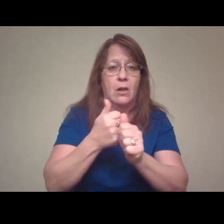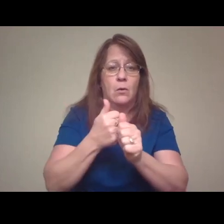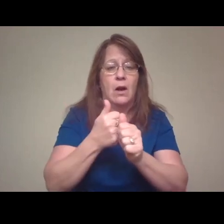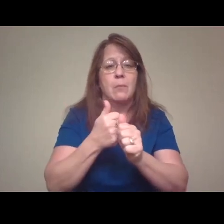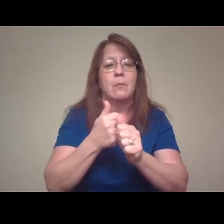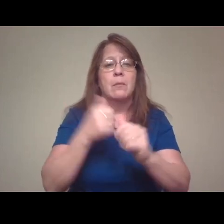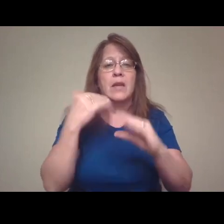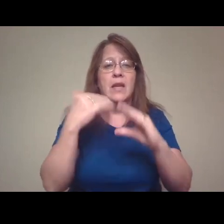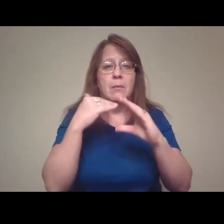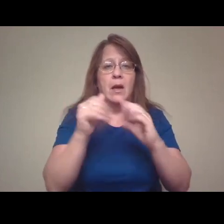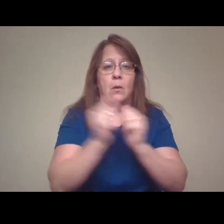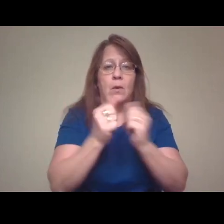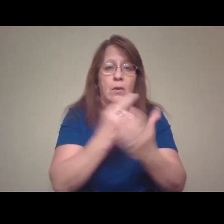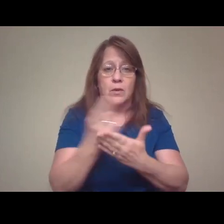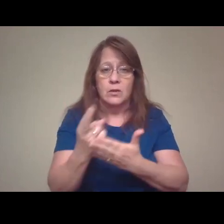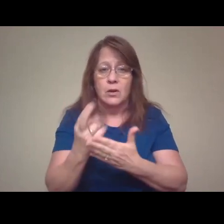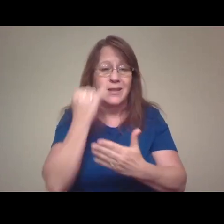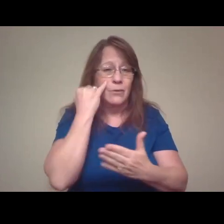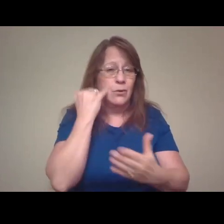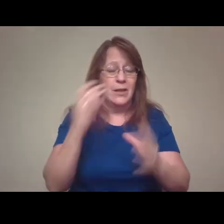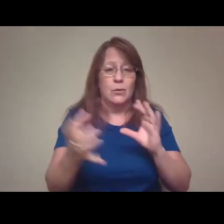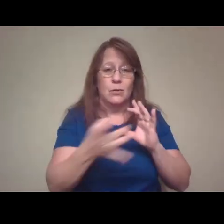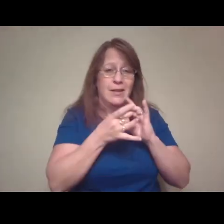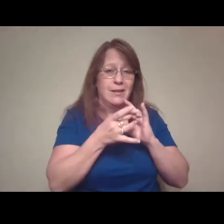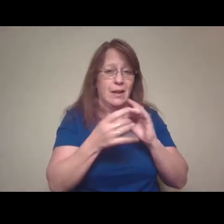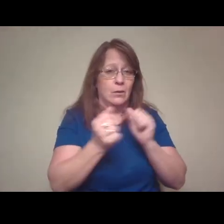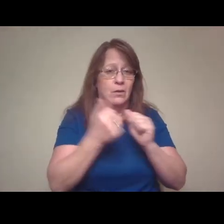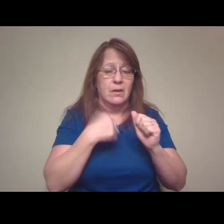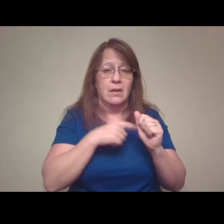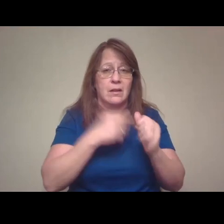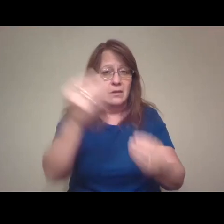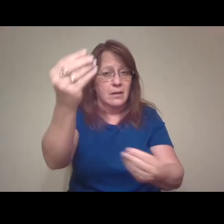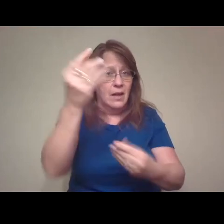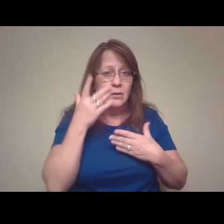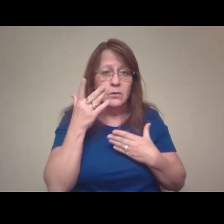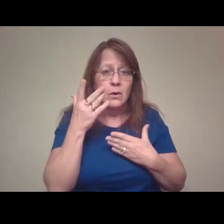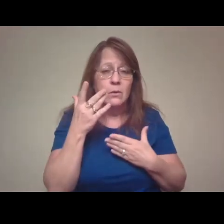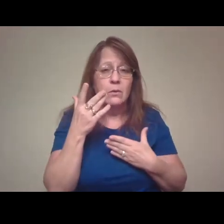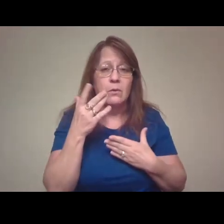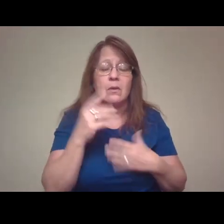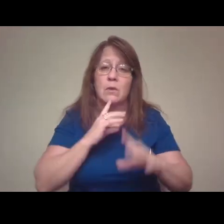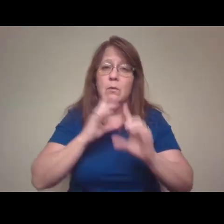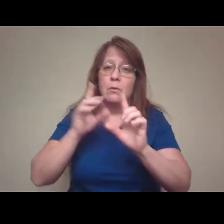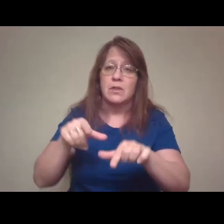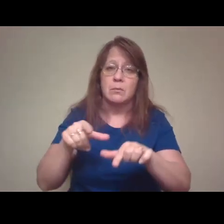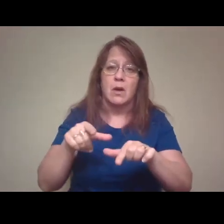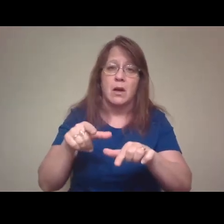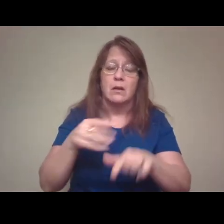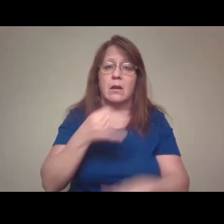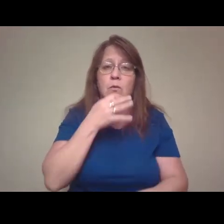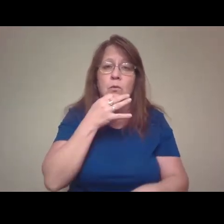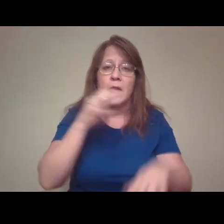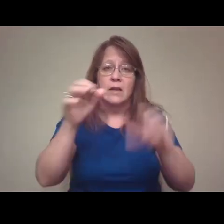and if you need to connect with us, please let us know that, and we will respond to you as soon as